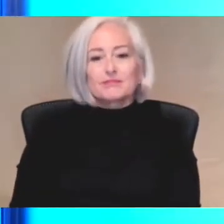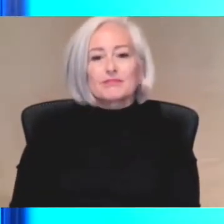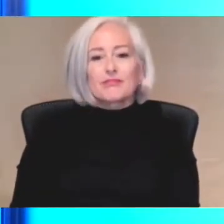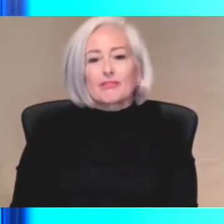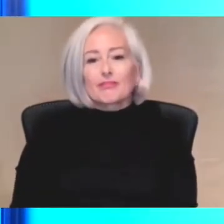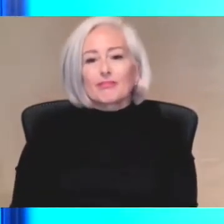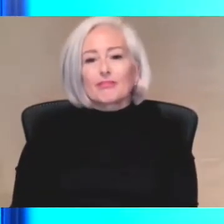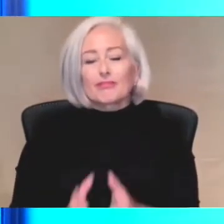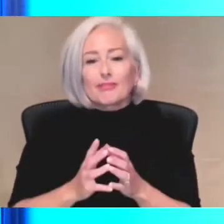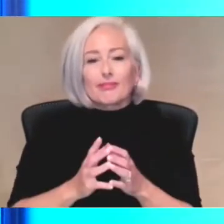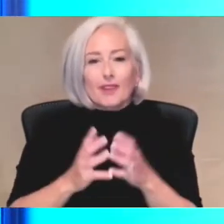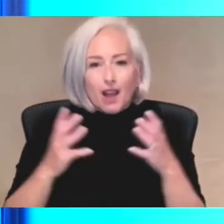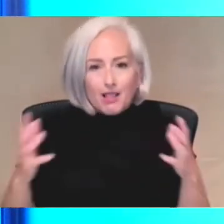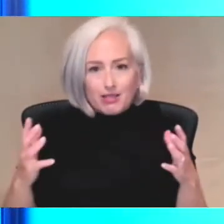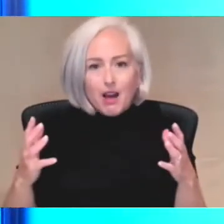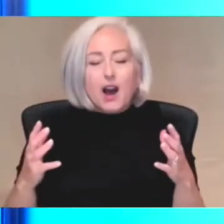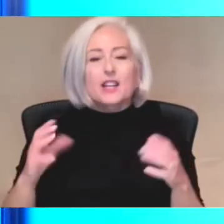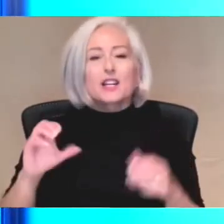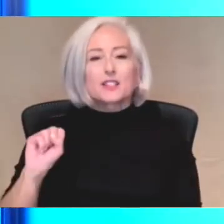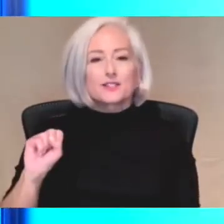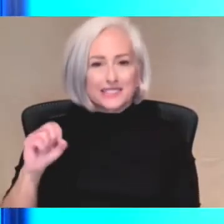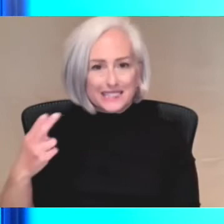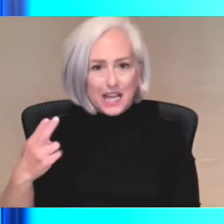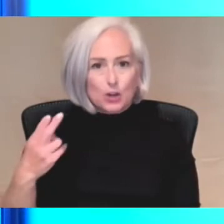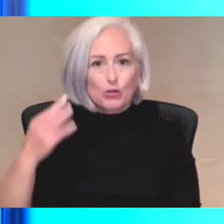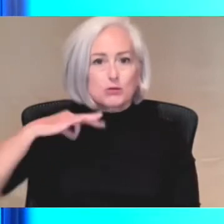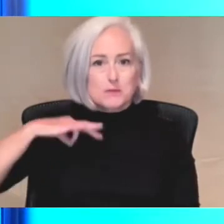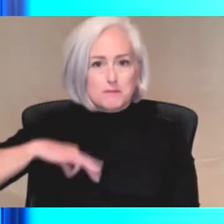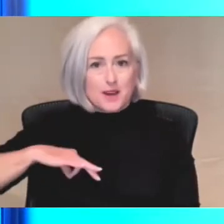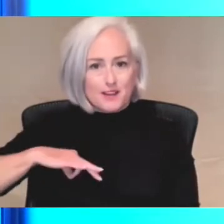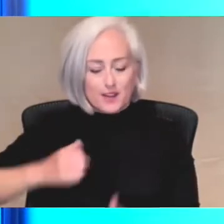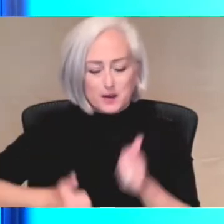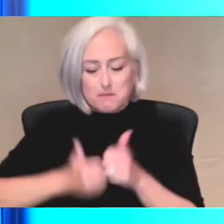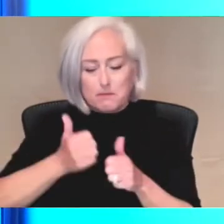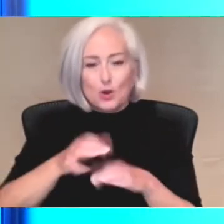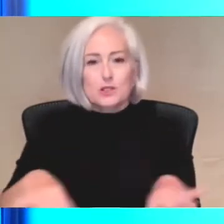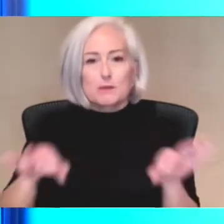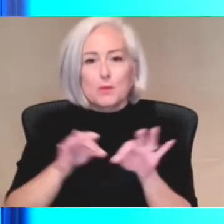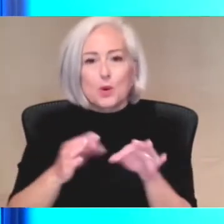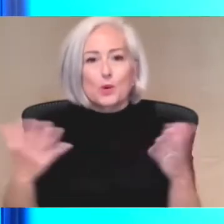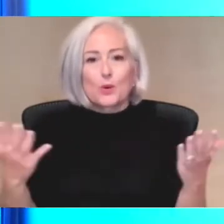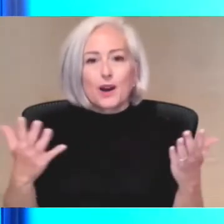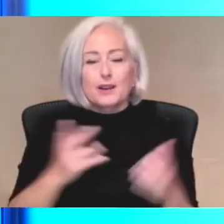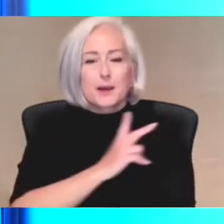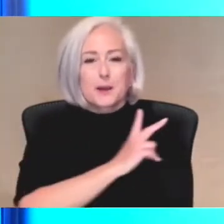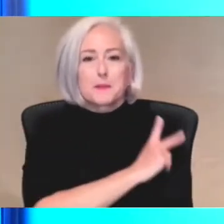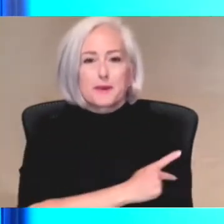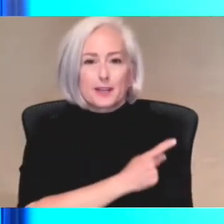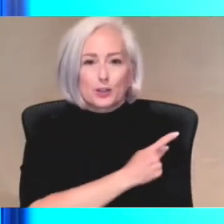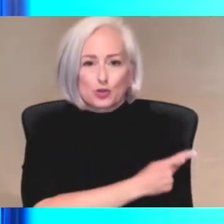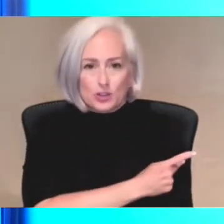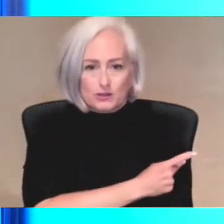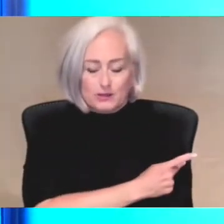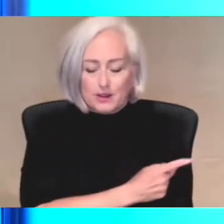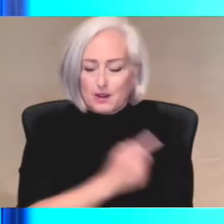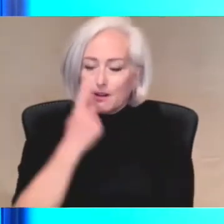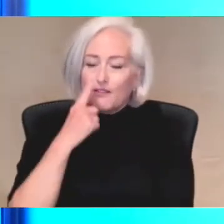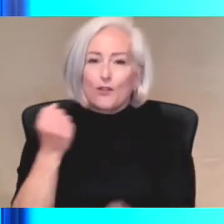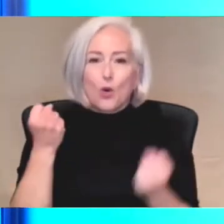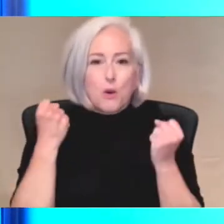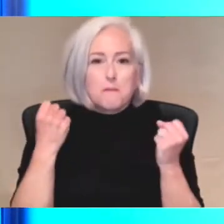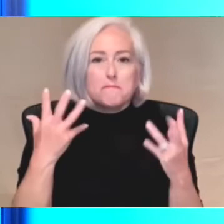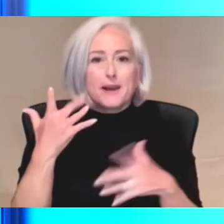that kind of benefit. The most important being the patients. And so, for years we've had to send patients hundreds of miles away for